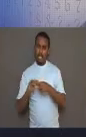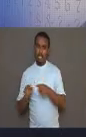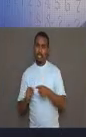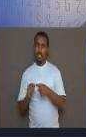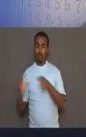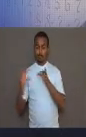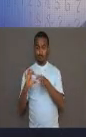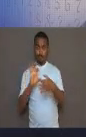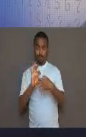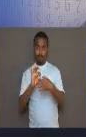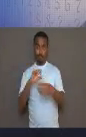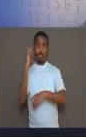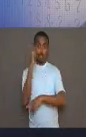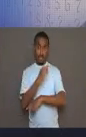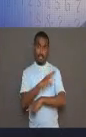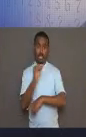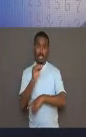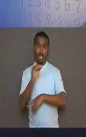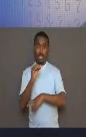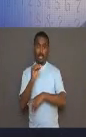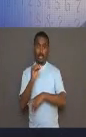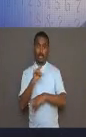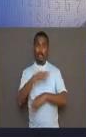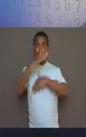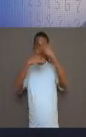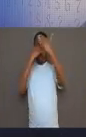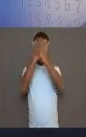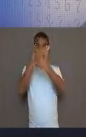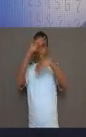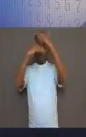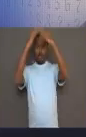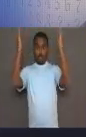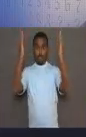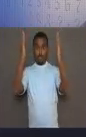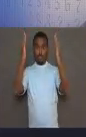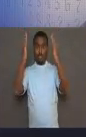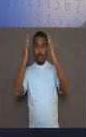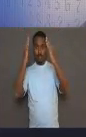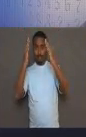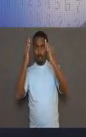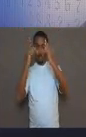with each date and spacecraft listed in your chart.